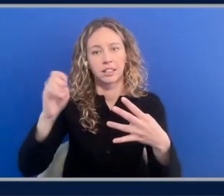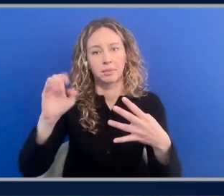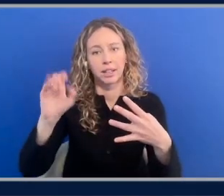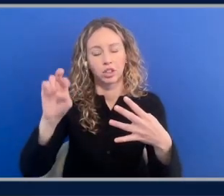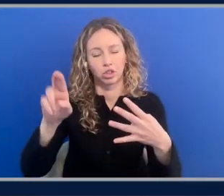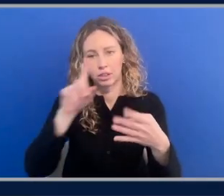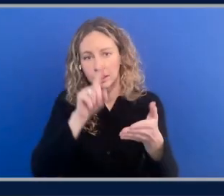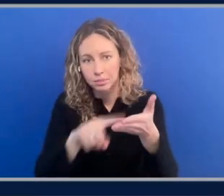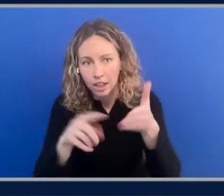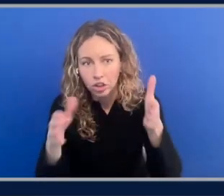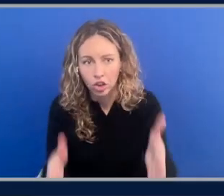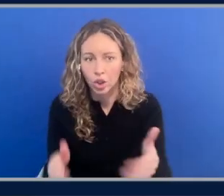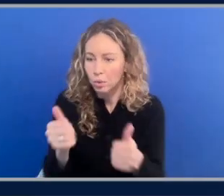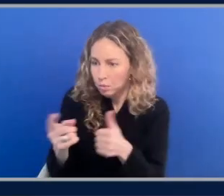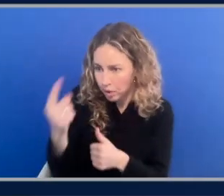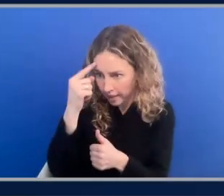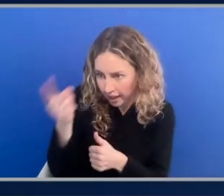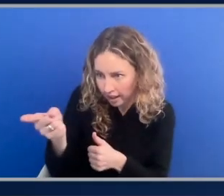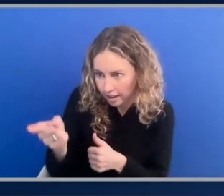think?